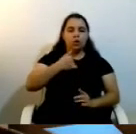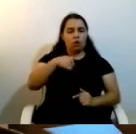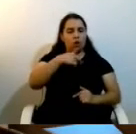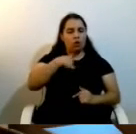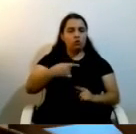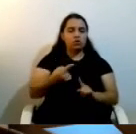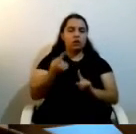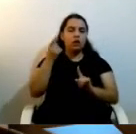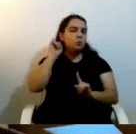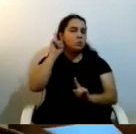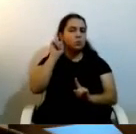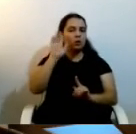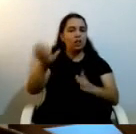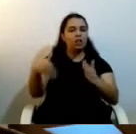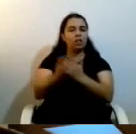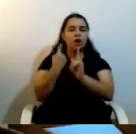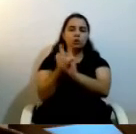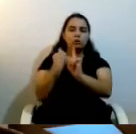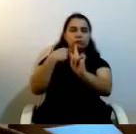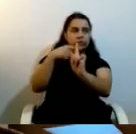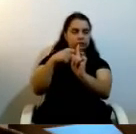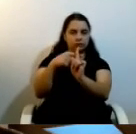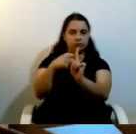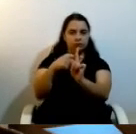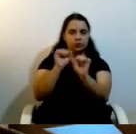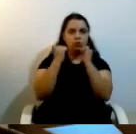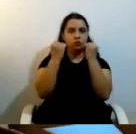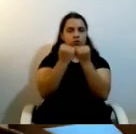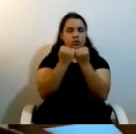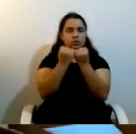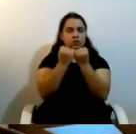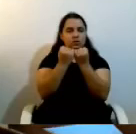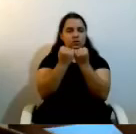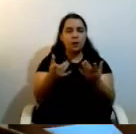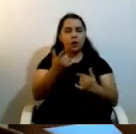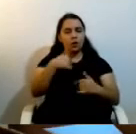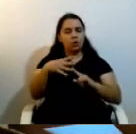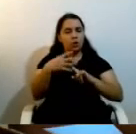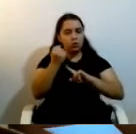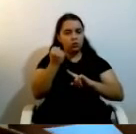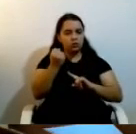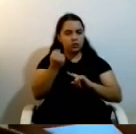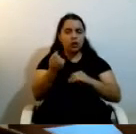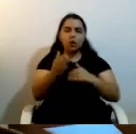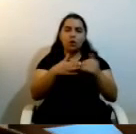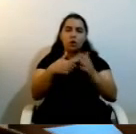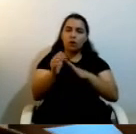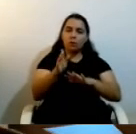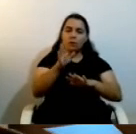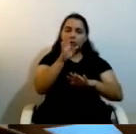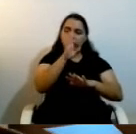We can achieve all this despite our disabilities. We can have